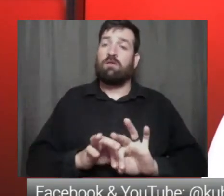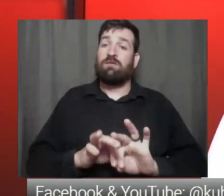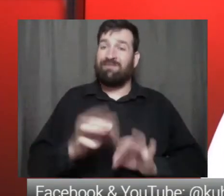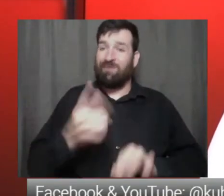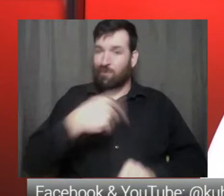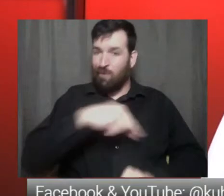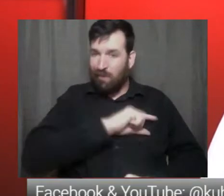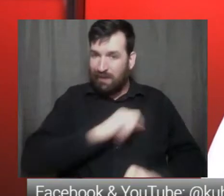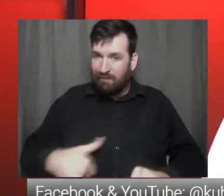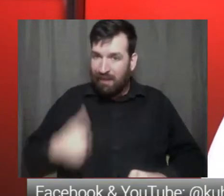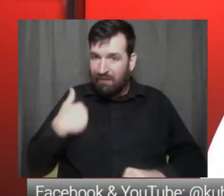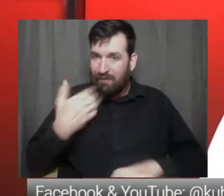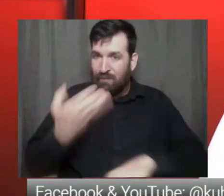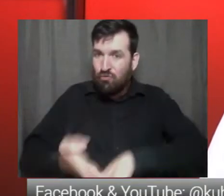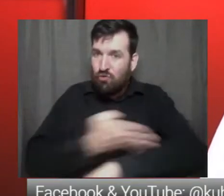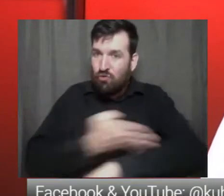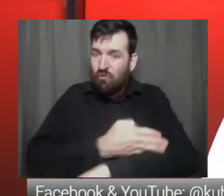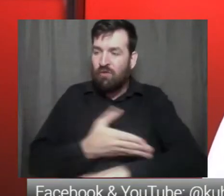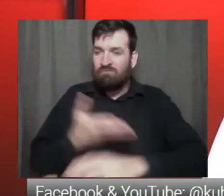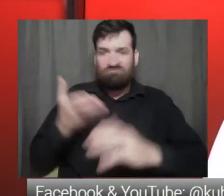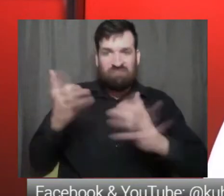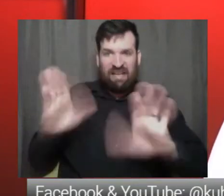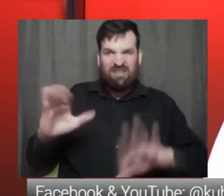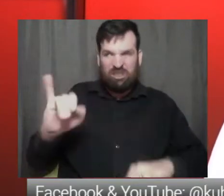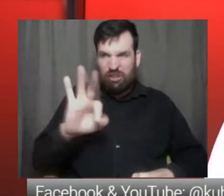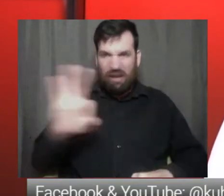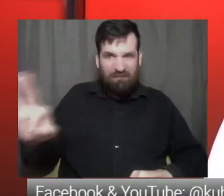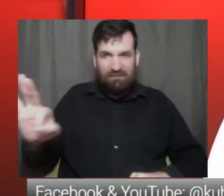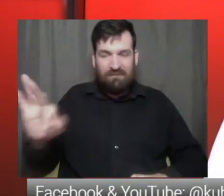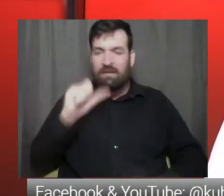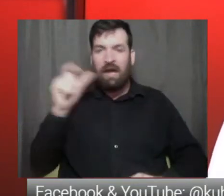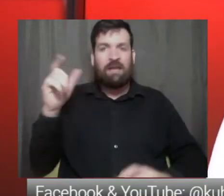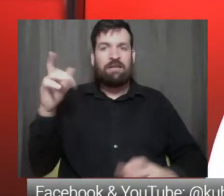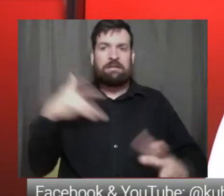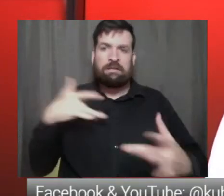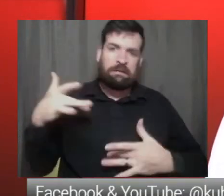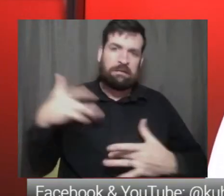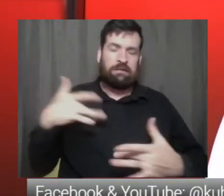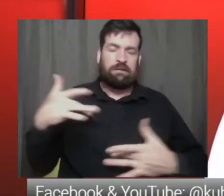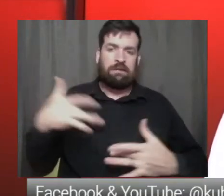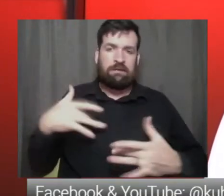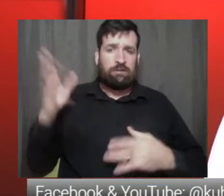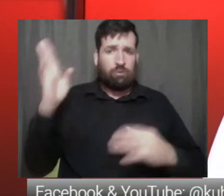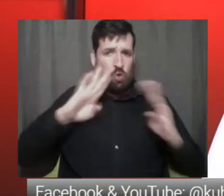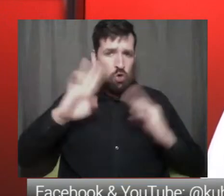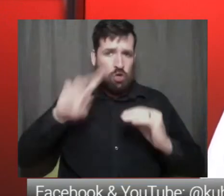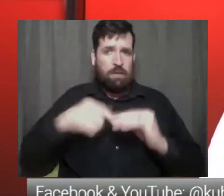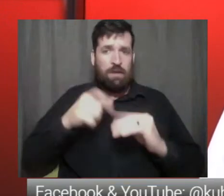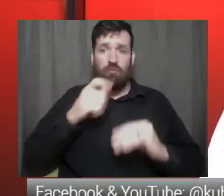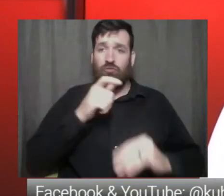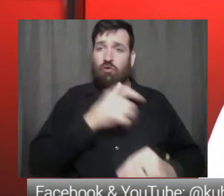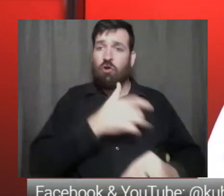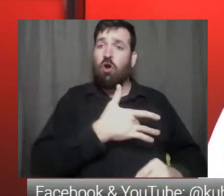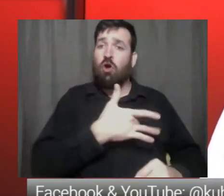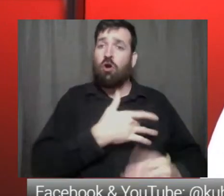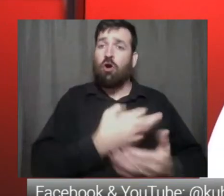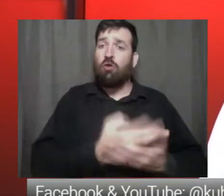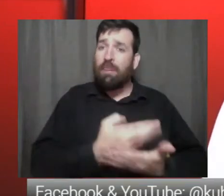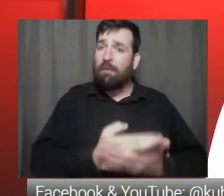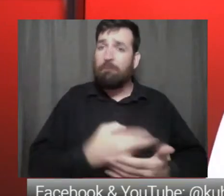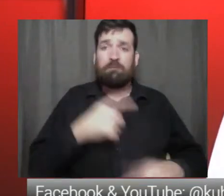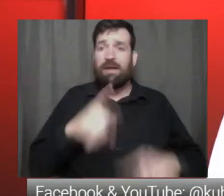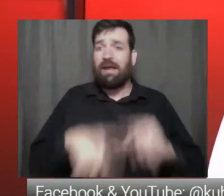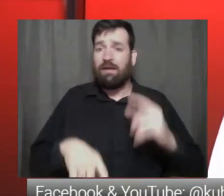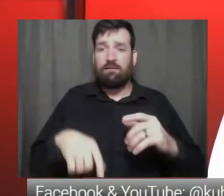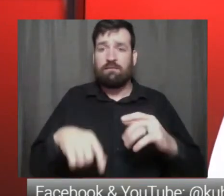like Jeff live his life and not be always worried about abnormal rhythms and not being able to exercise or play with the kids